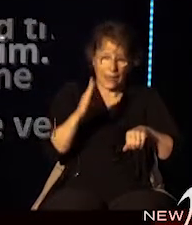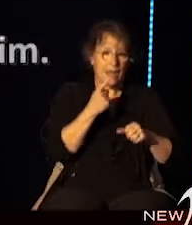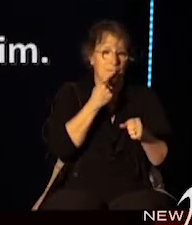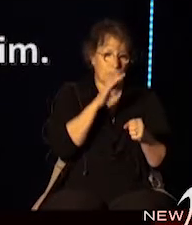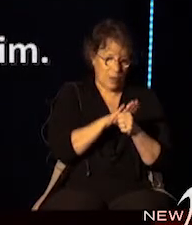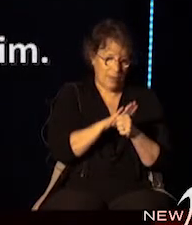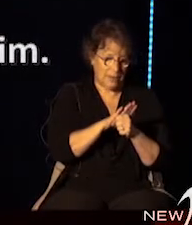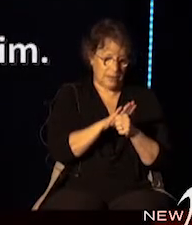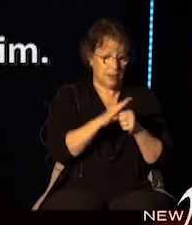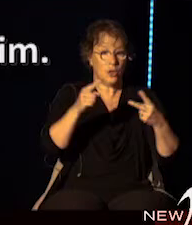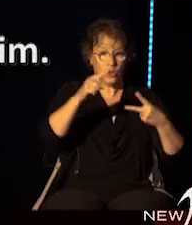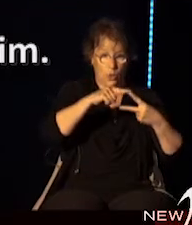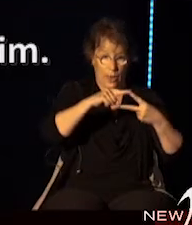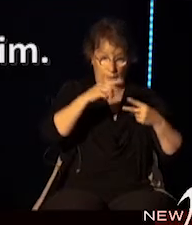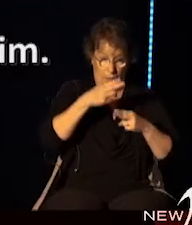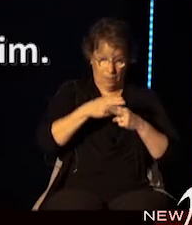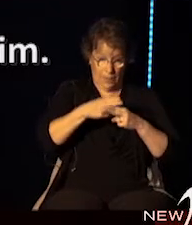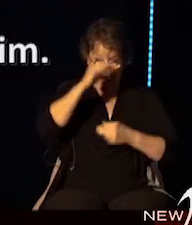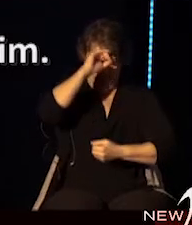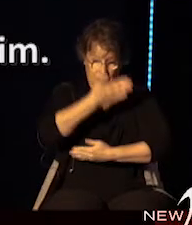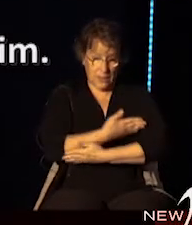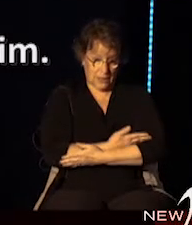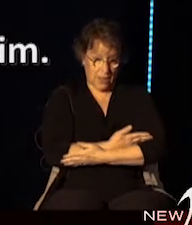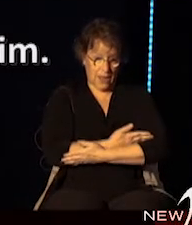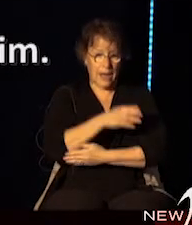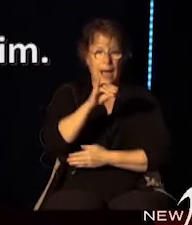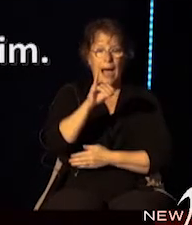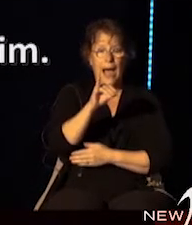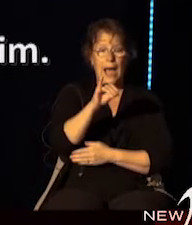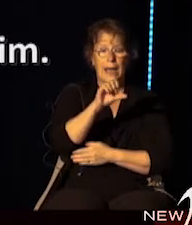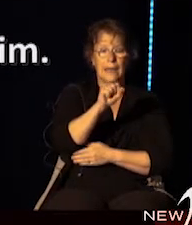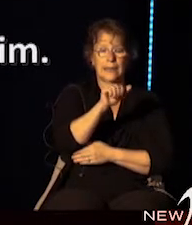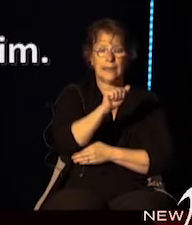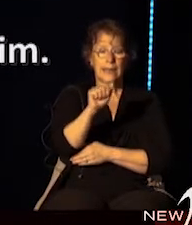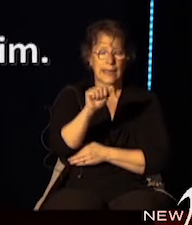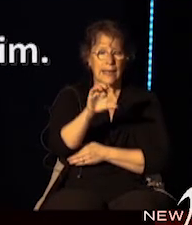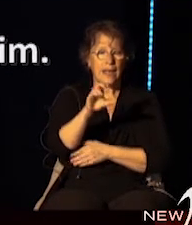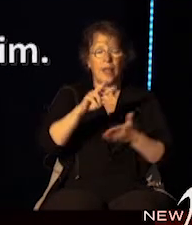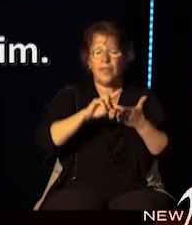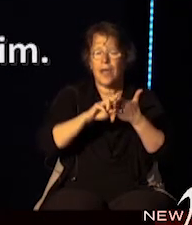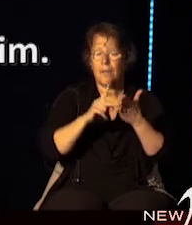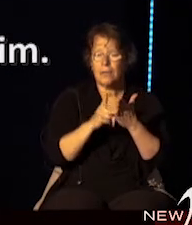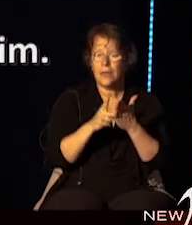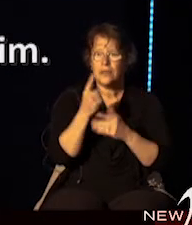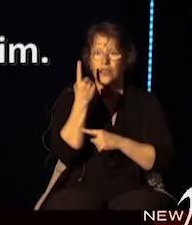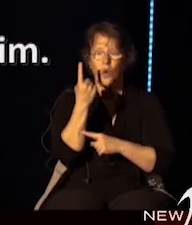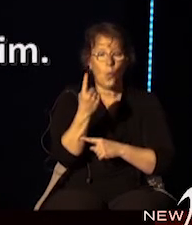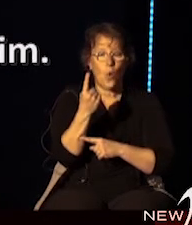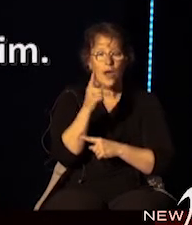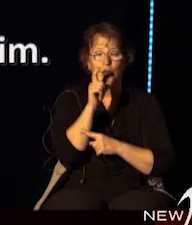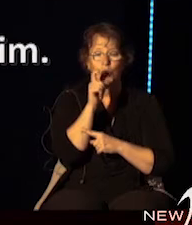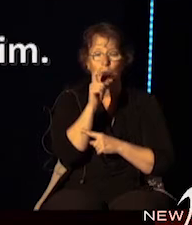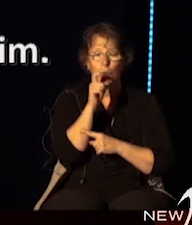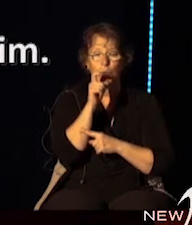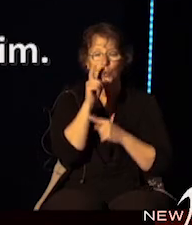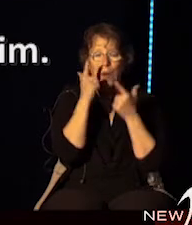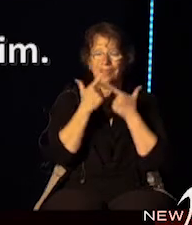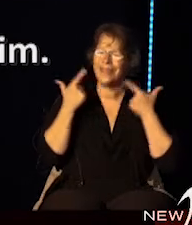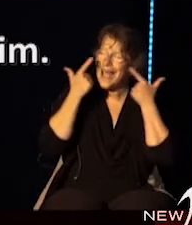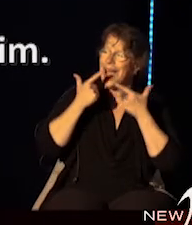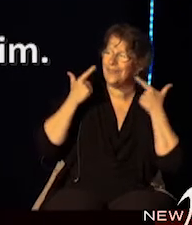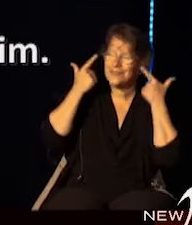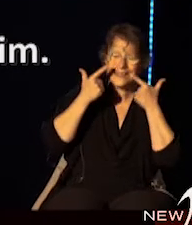name Isaac to the son Sarah bore him. Isaac means the one who laughs. Isn't that a great